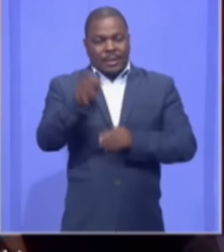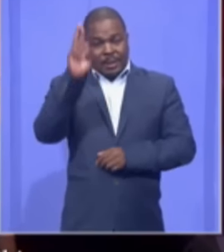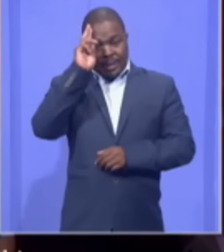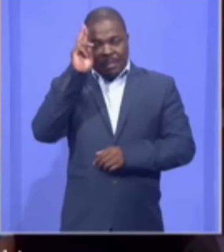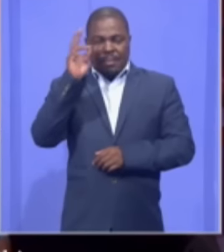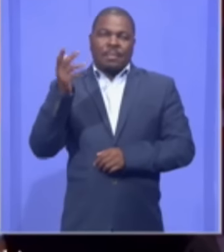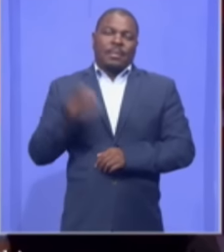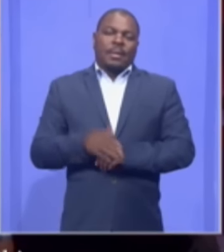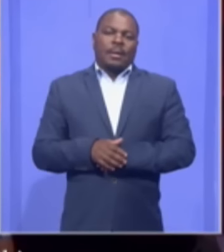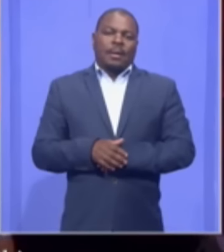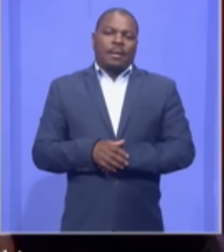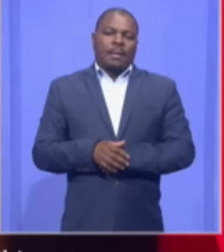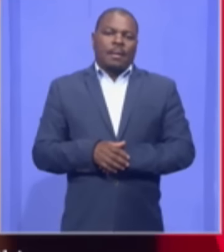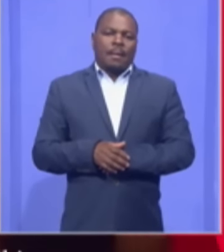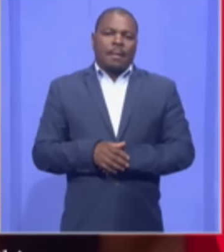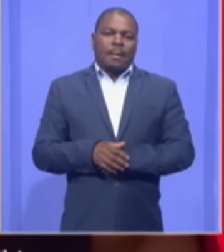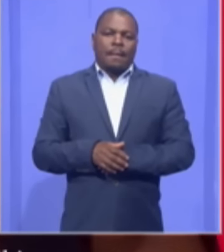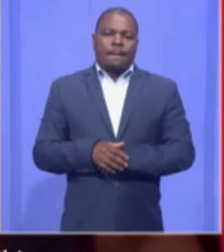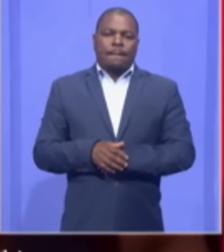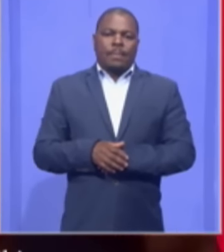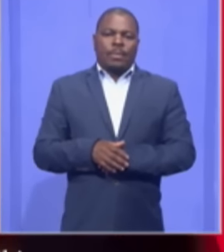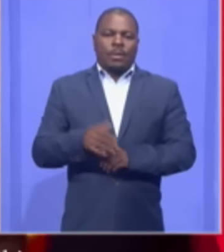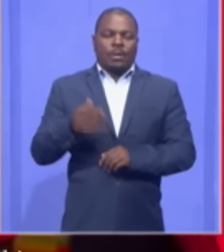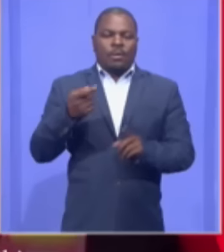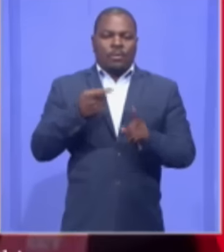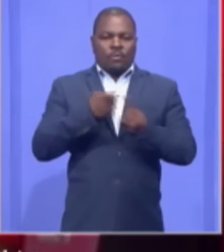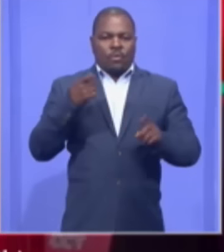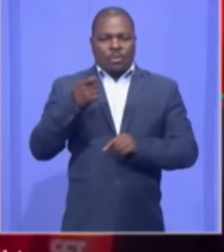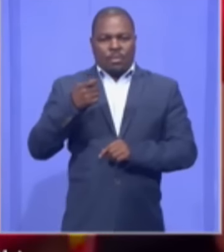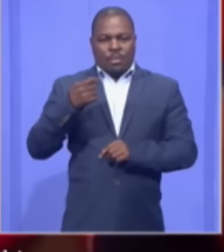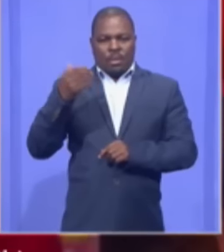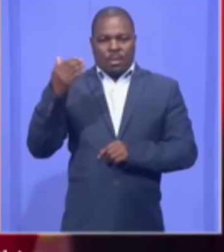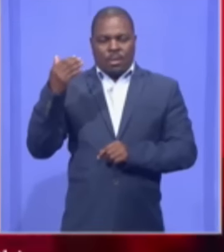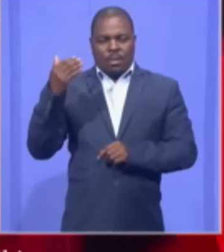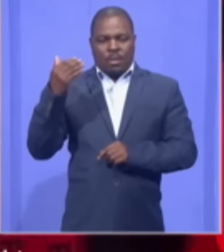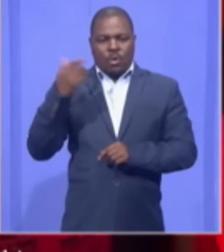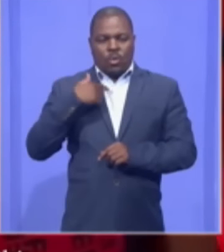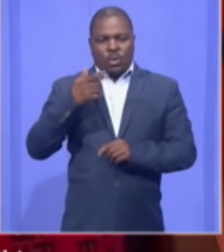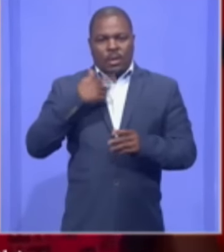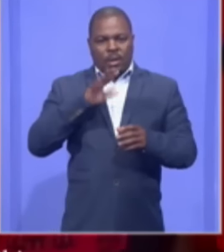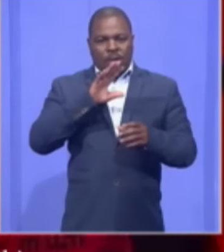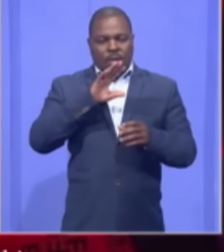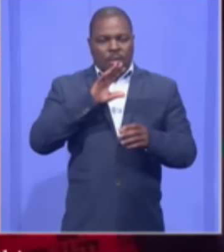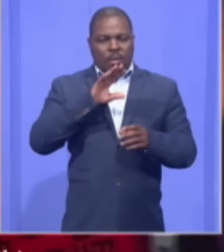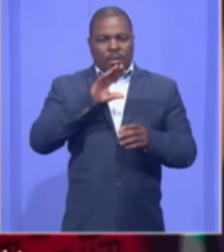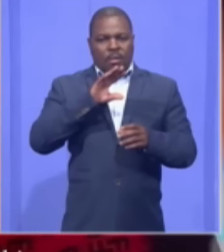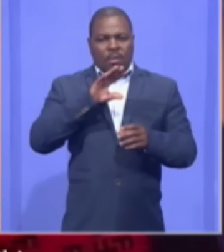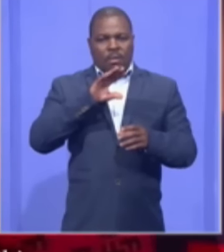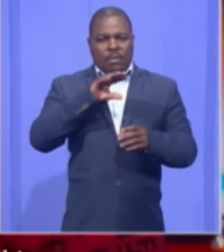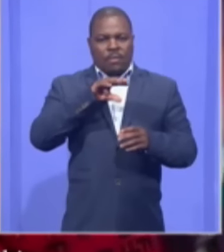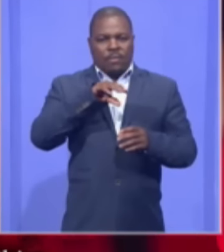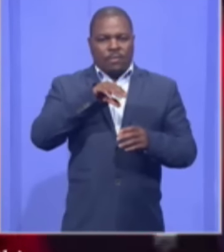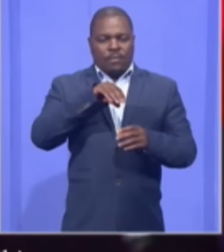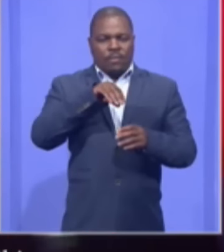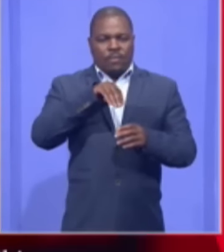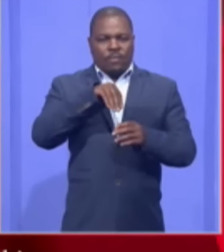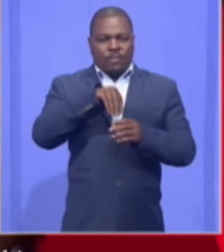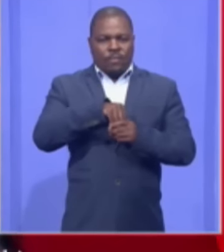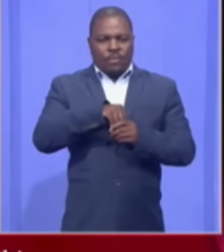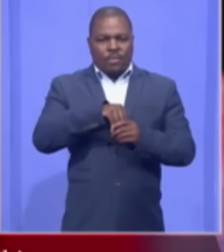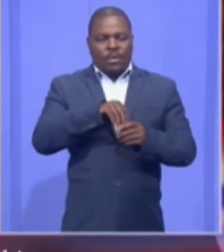ngwagola Ndlozi yena a intla go spokesperson ile a kgona go tausha di spokespersons tse dingwe tse